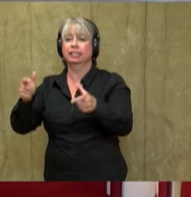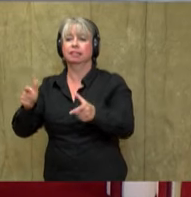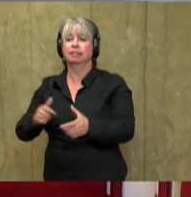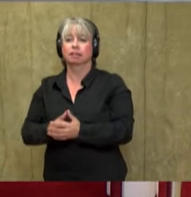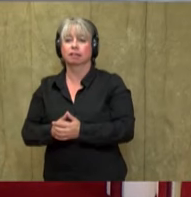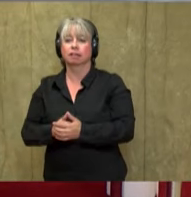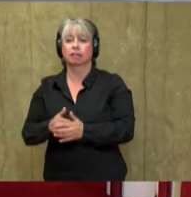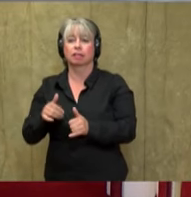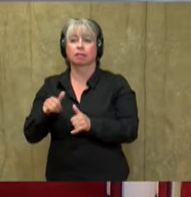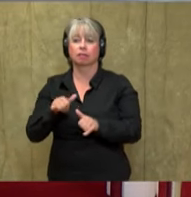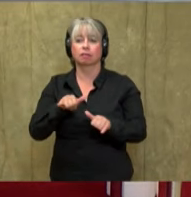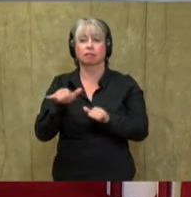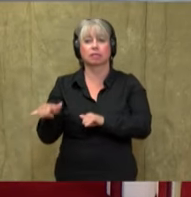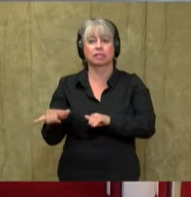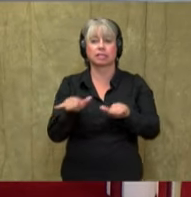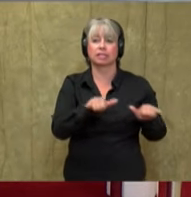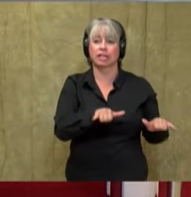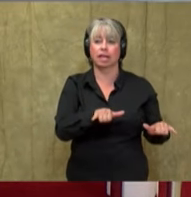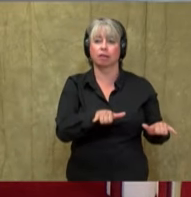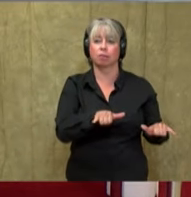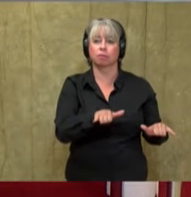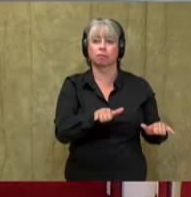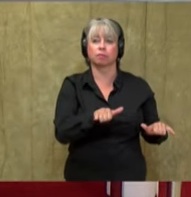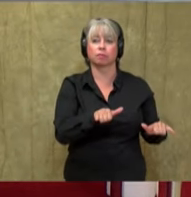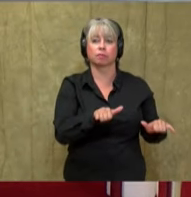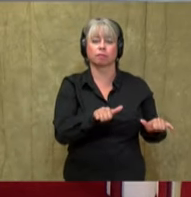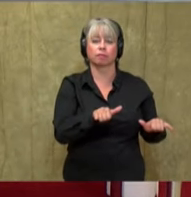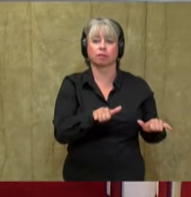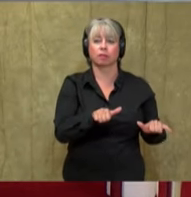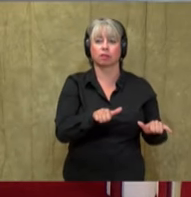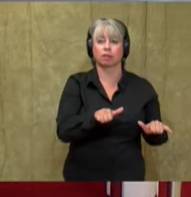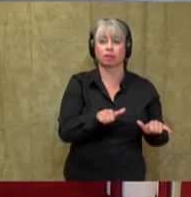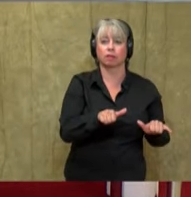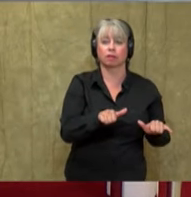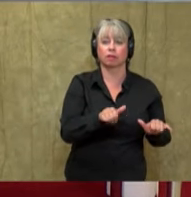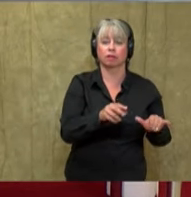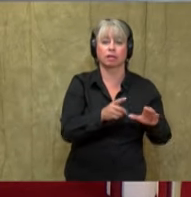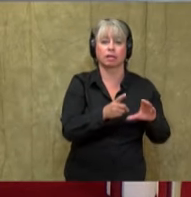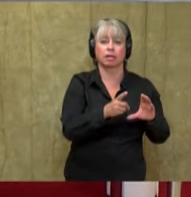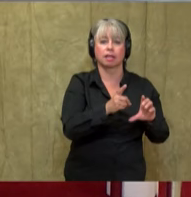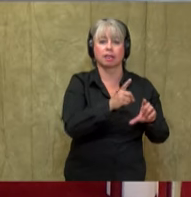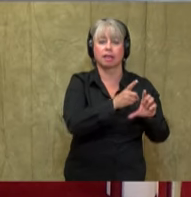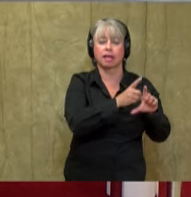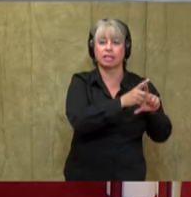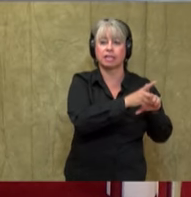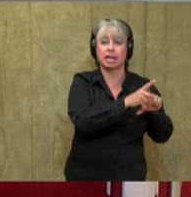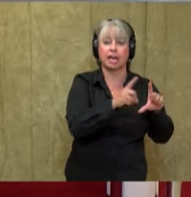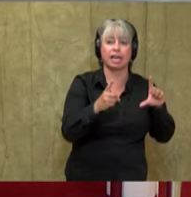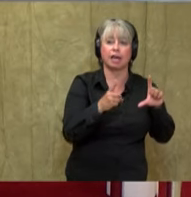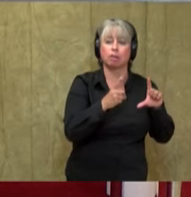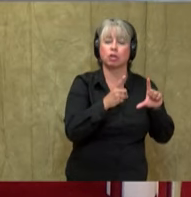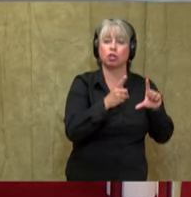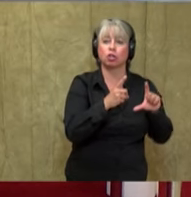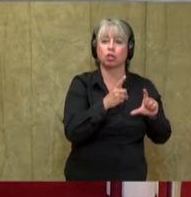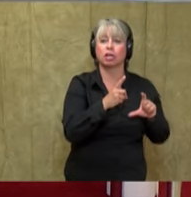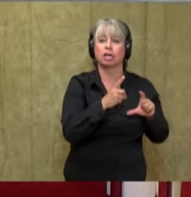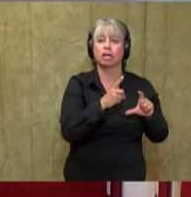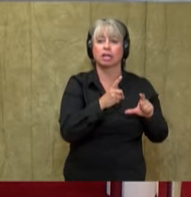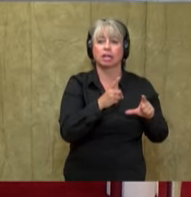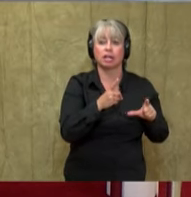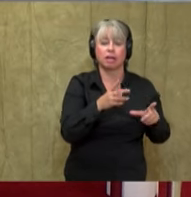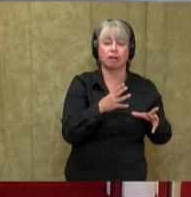here, that's too small. The diameter of this cylinder has to match the diameter of the